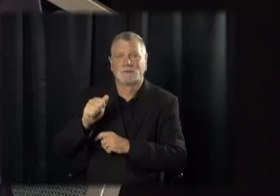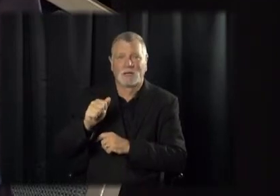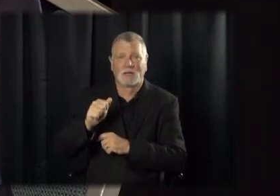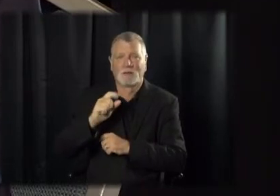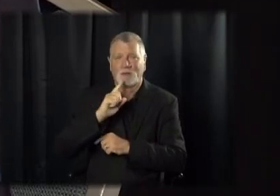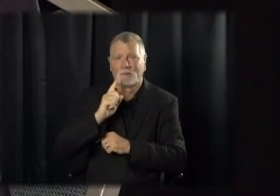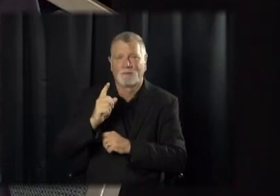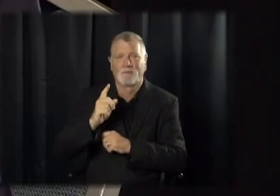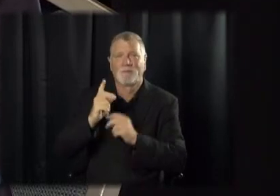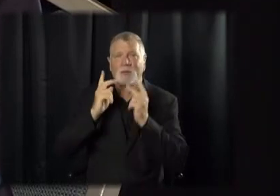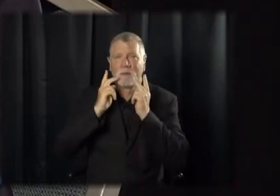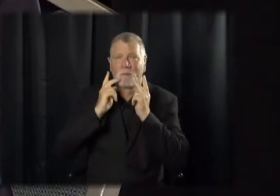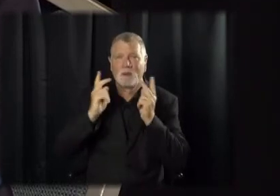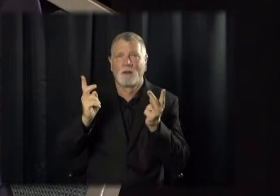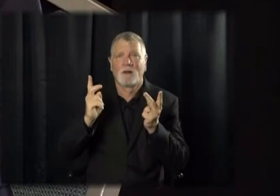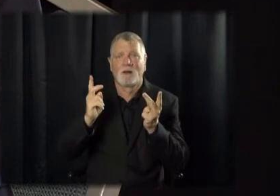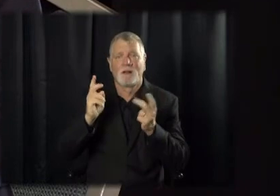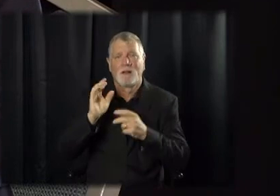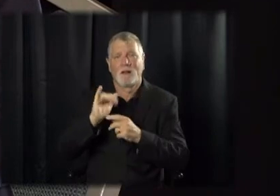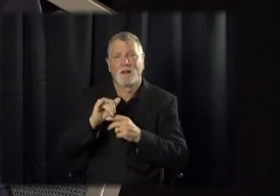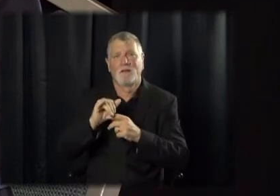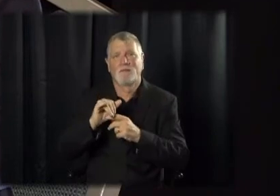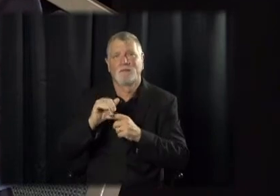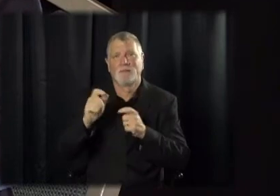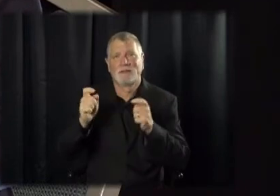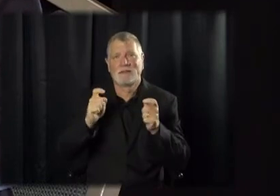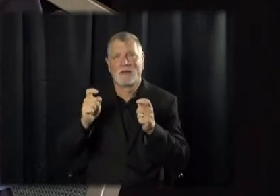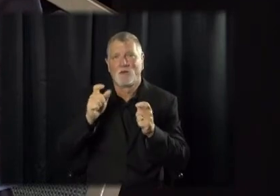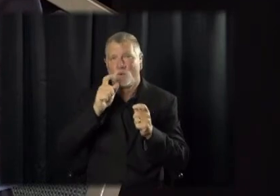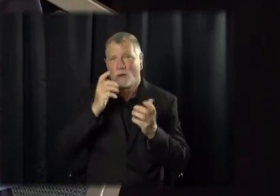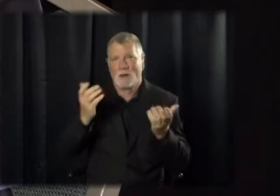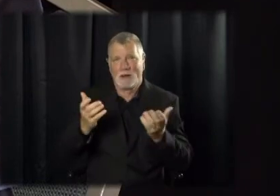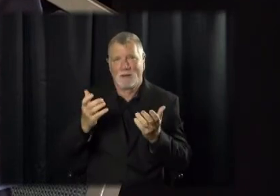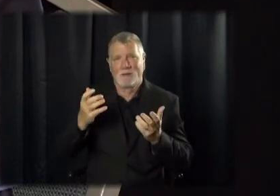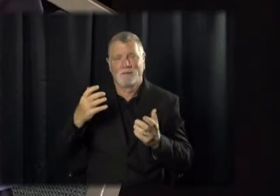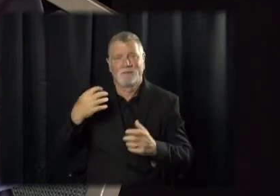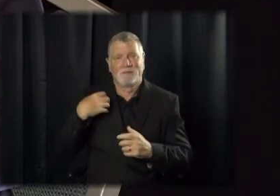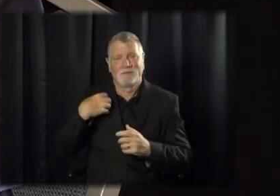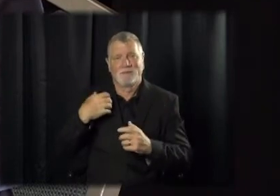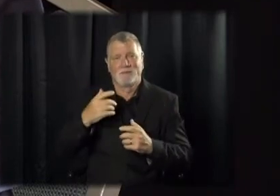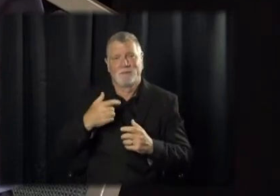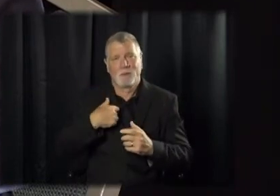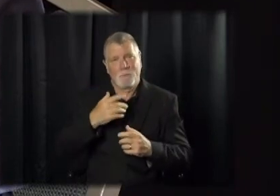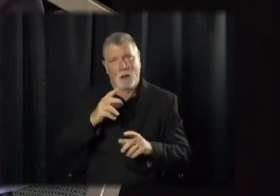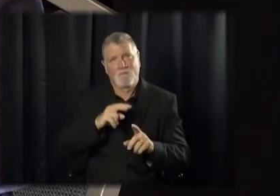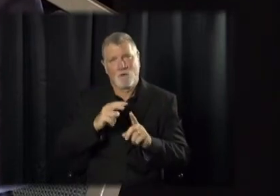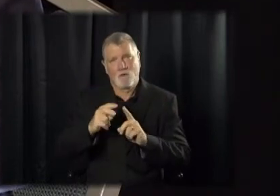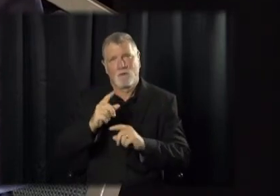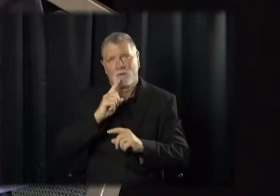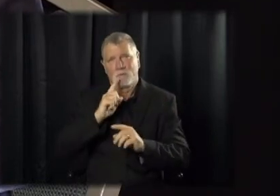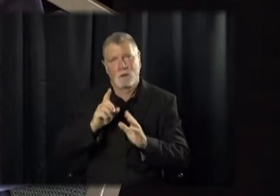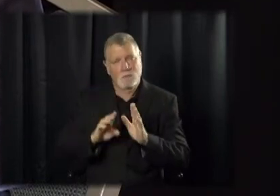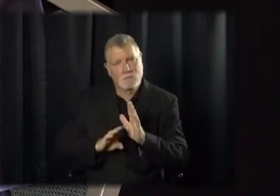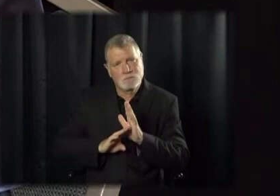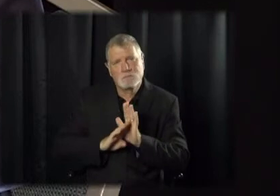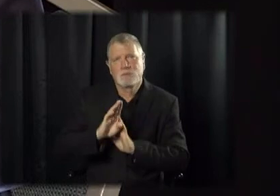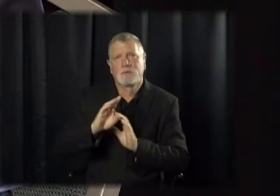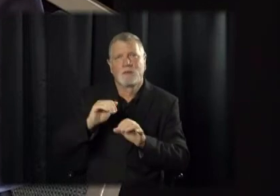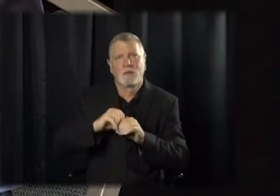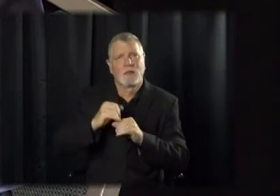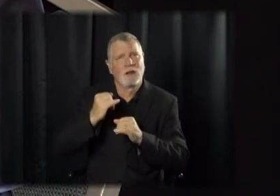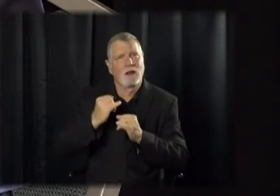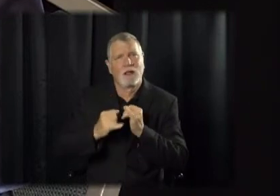a public instrumentality, and the executive director is here, that in my view has been excelling in